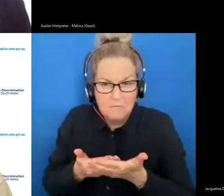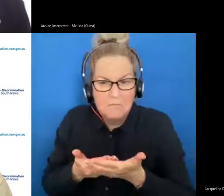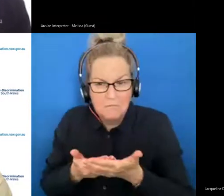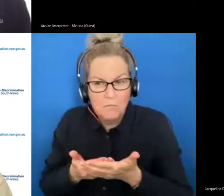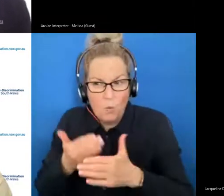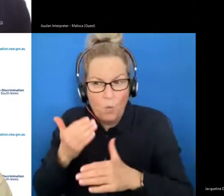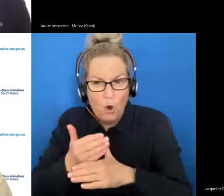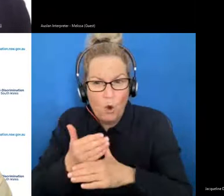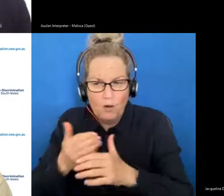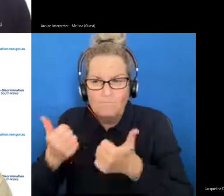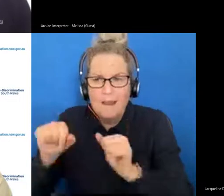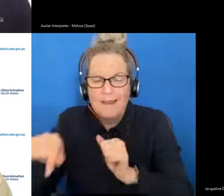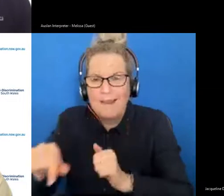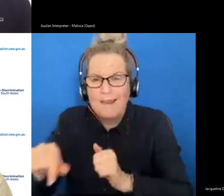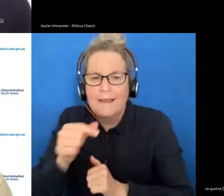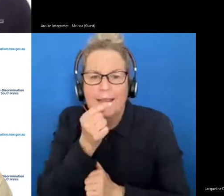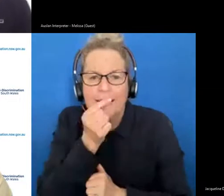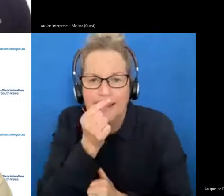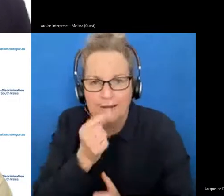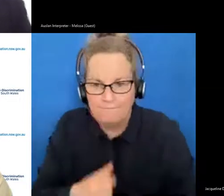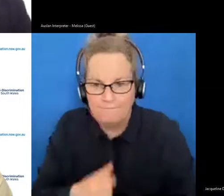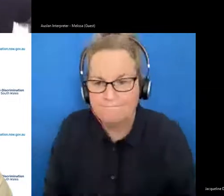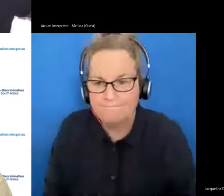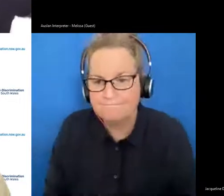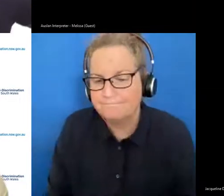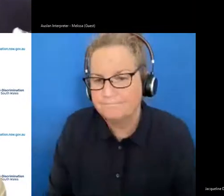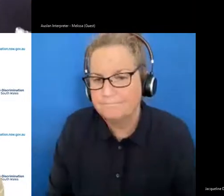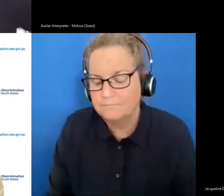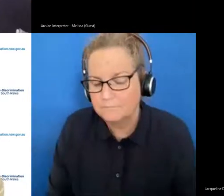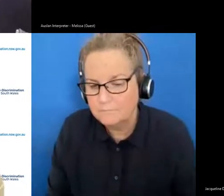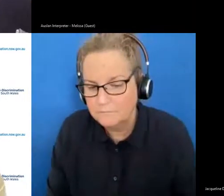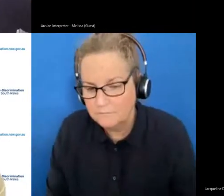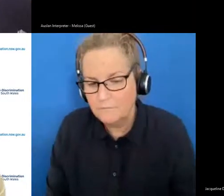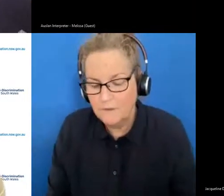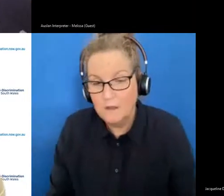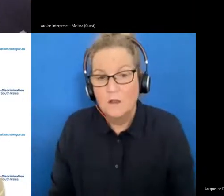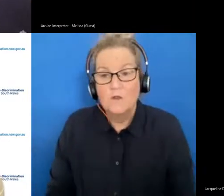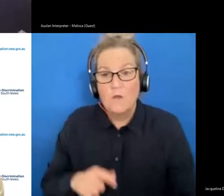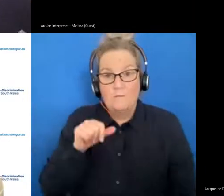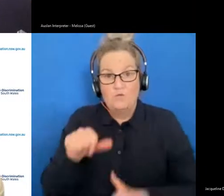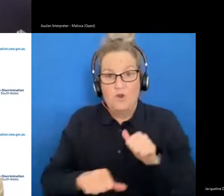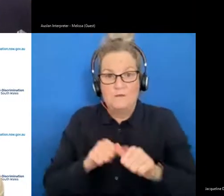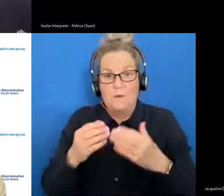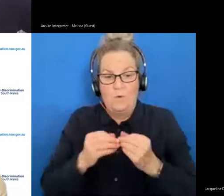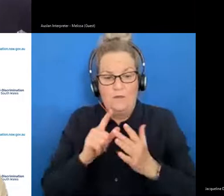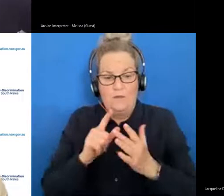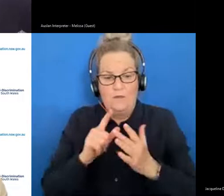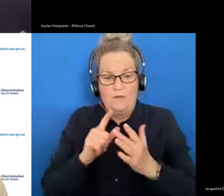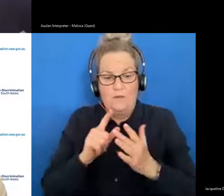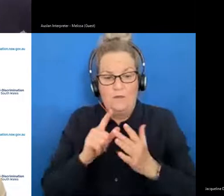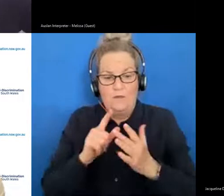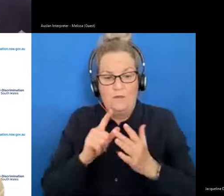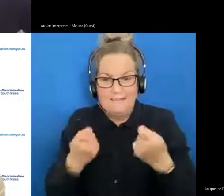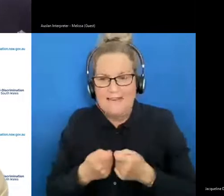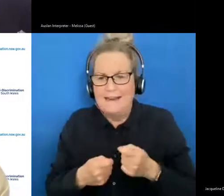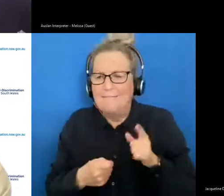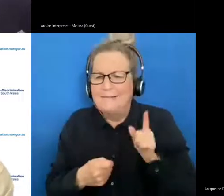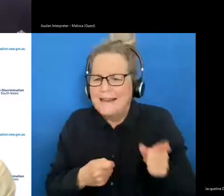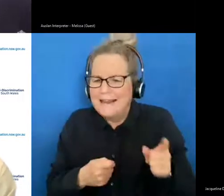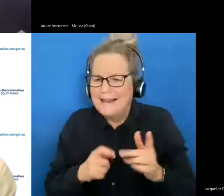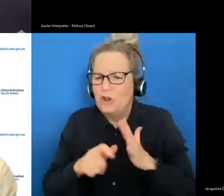managed there. So look, after completing the workplace adjustment process with Josh and the team, you know, Josh felt